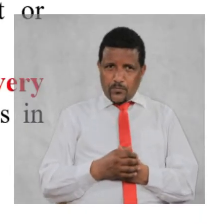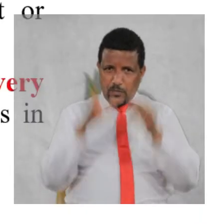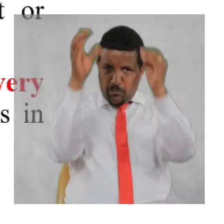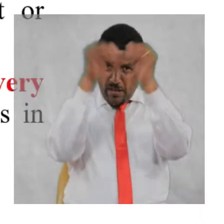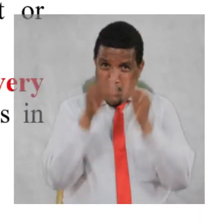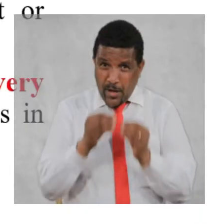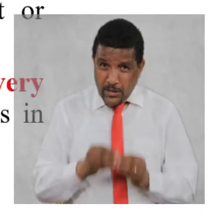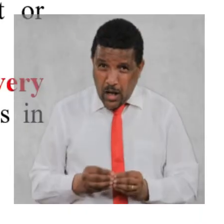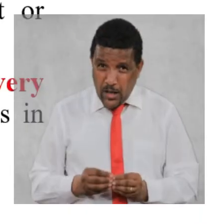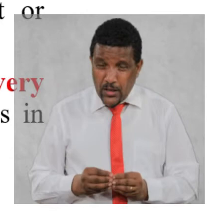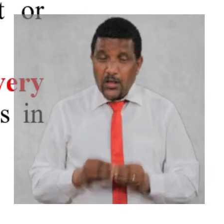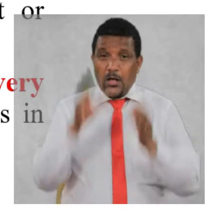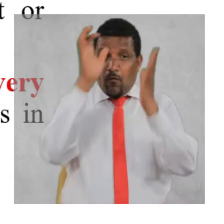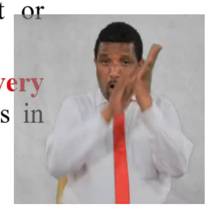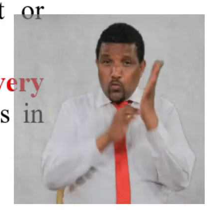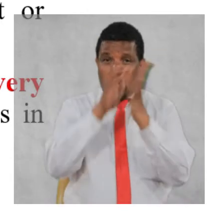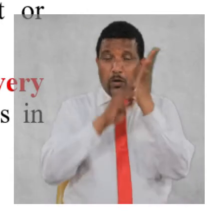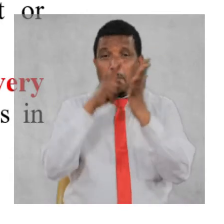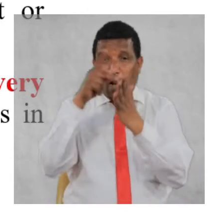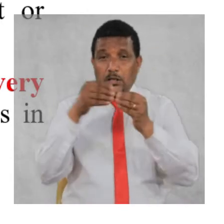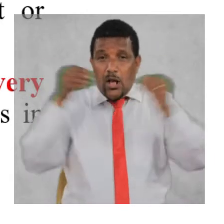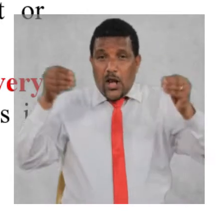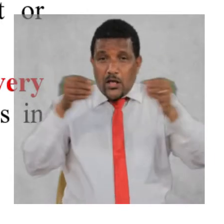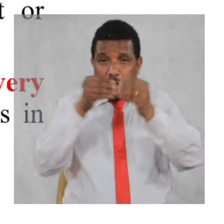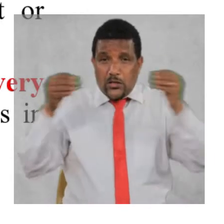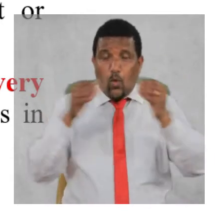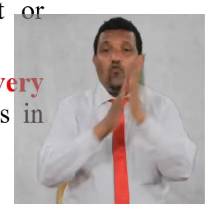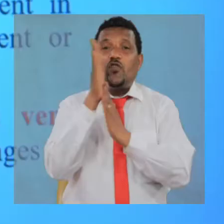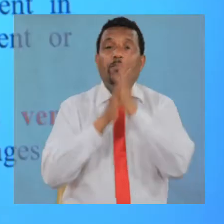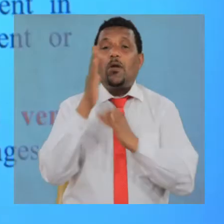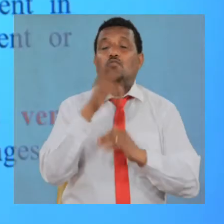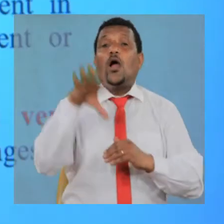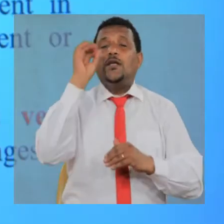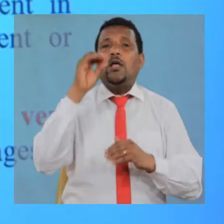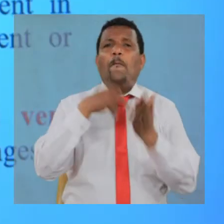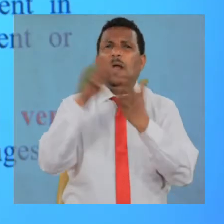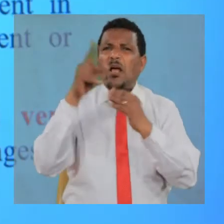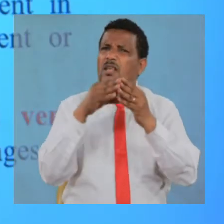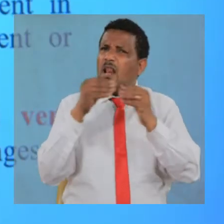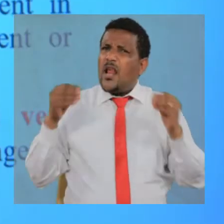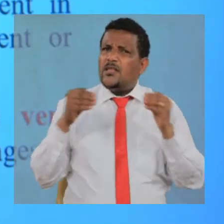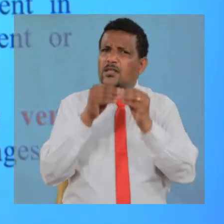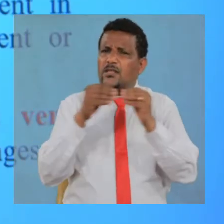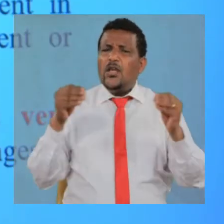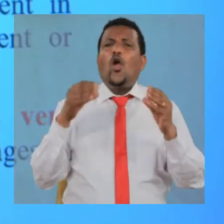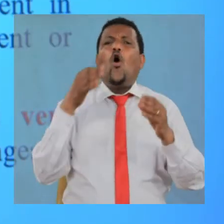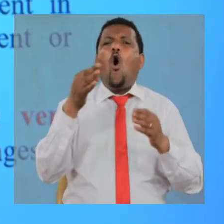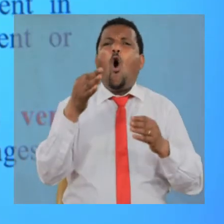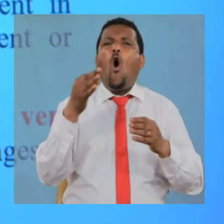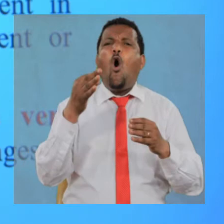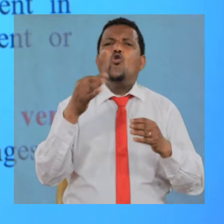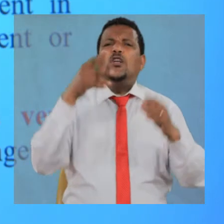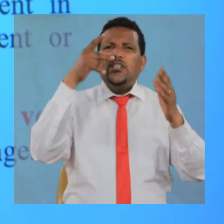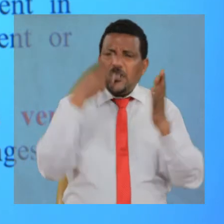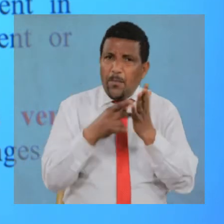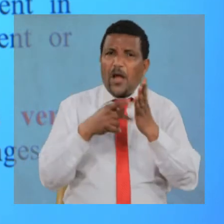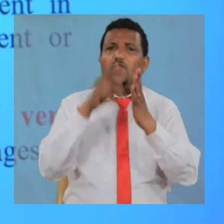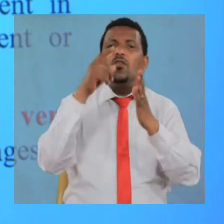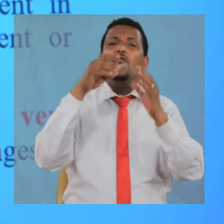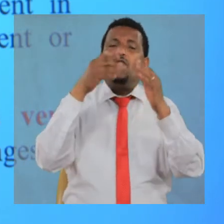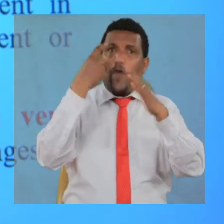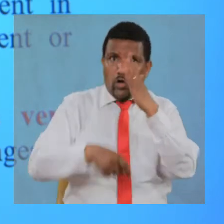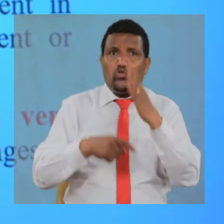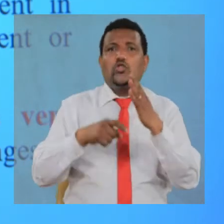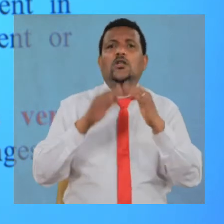Mathematically, after calculating the price elasticity of demand, if you got price elasticity of demand value which is greater than 1,